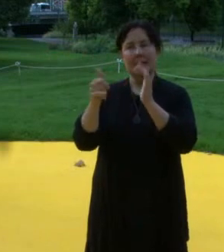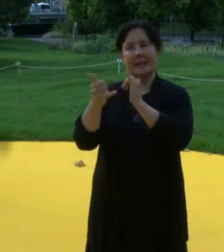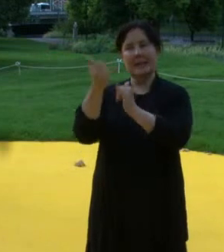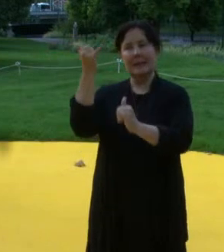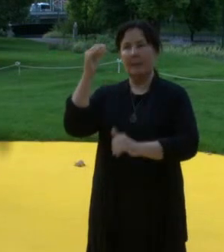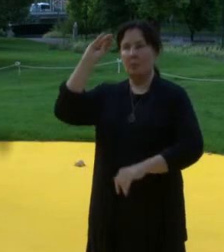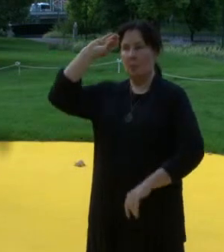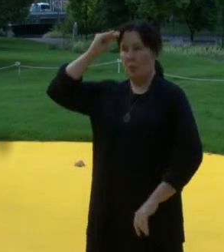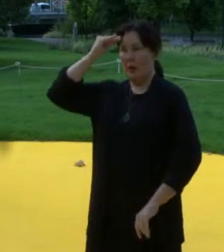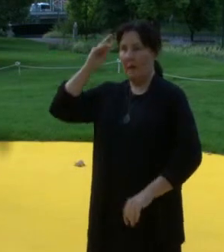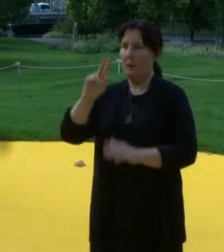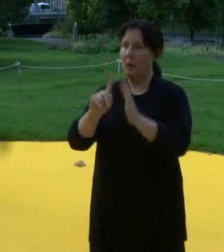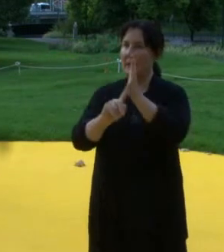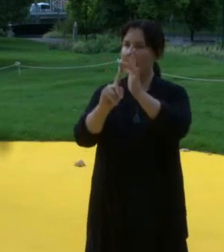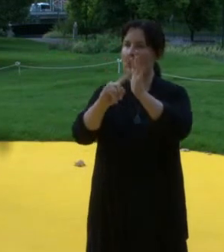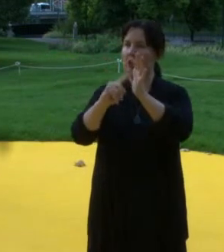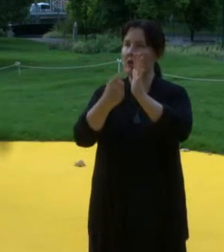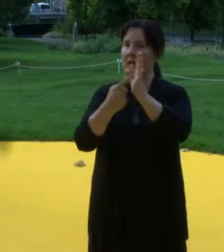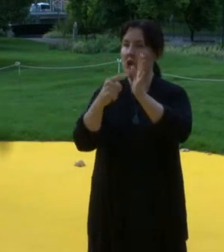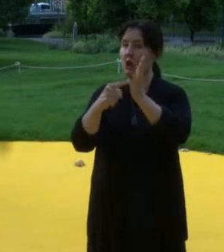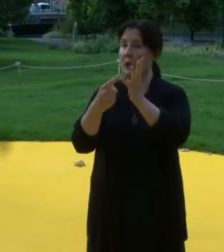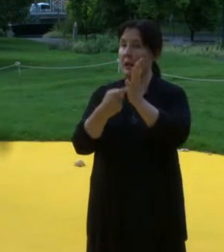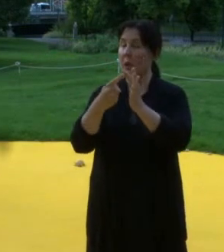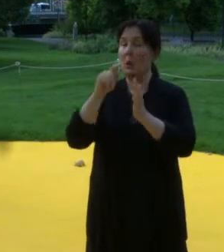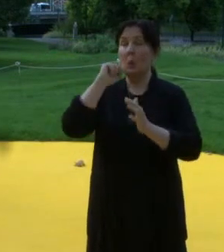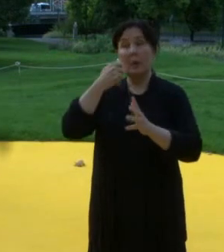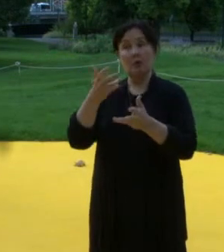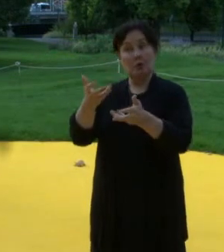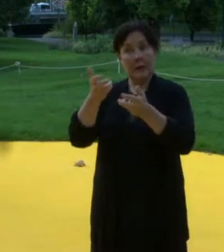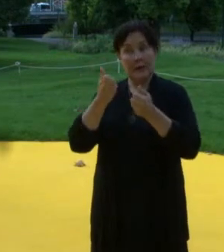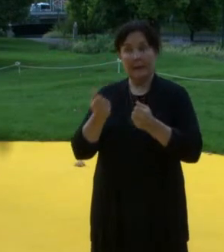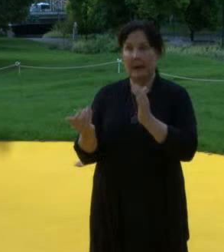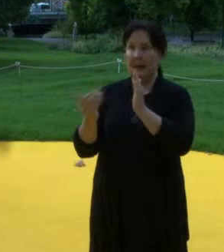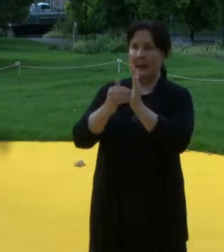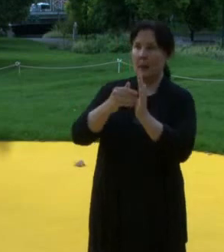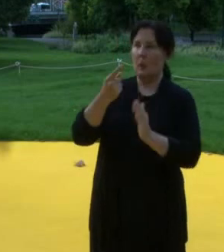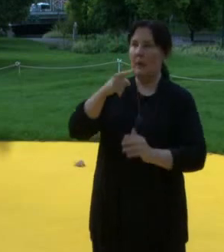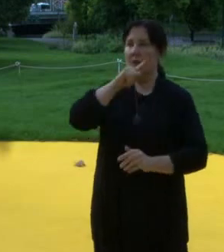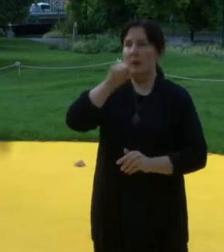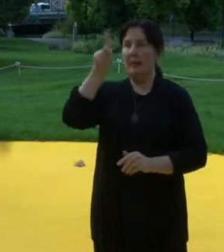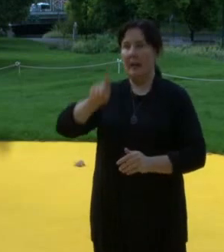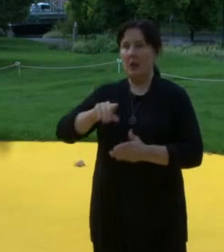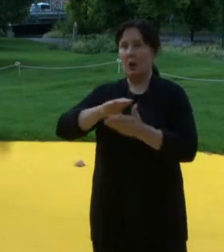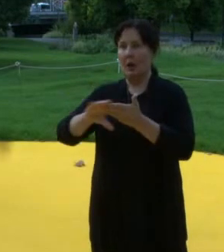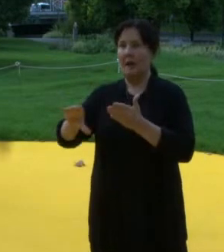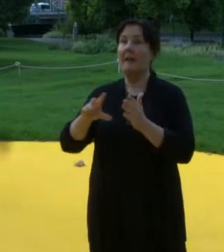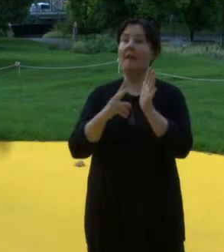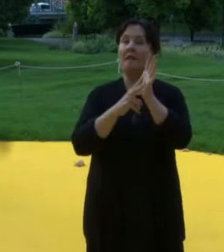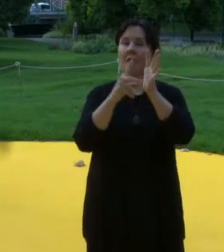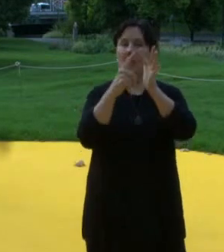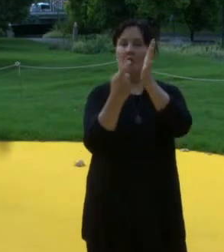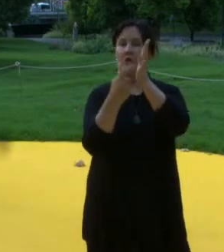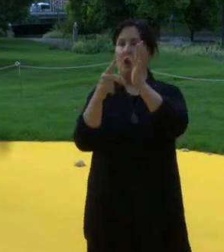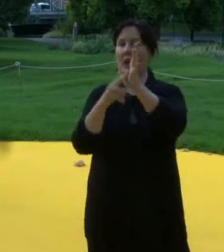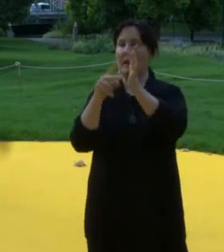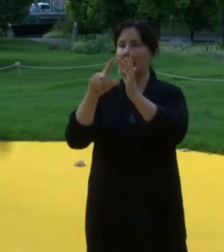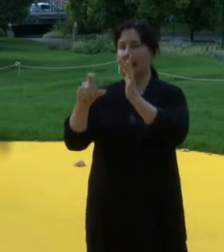will receive an additional $100,000. That person is Veronica Gorry.